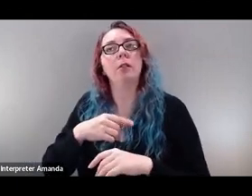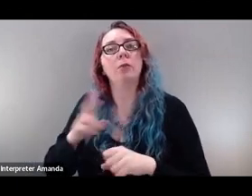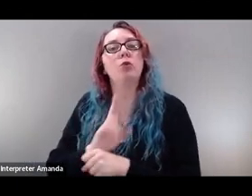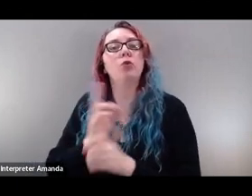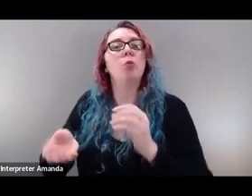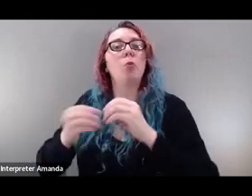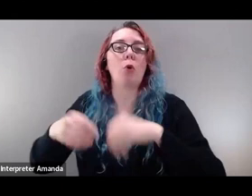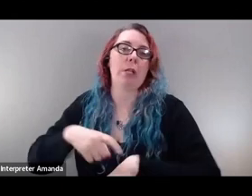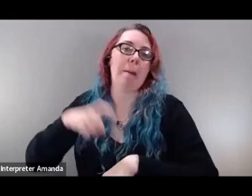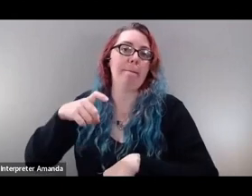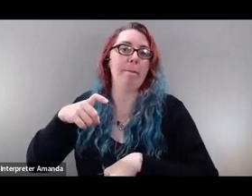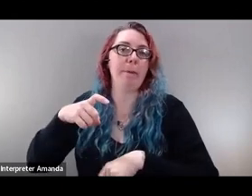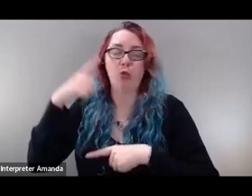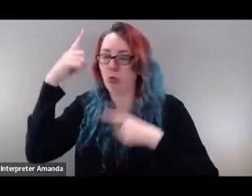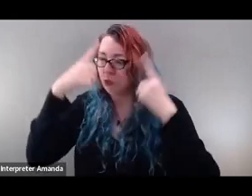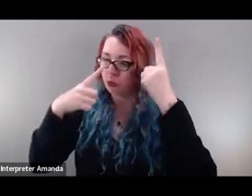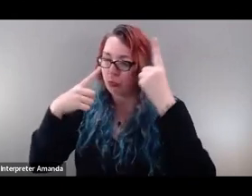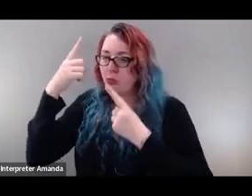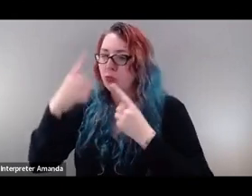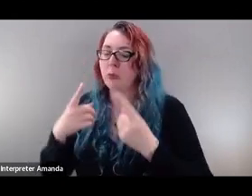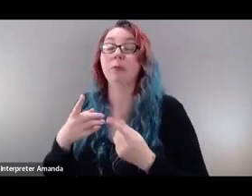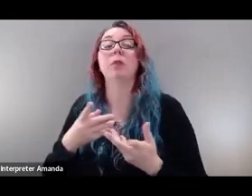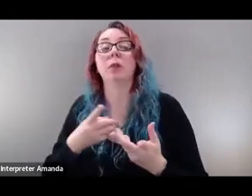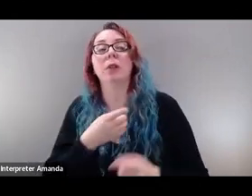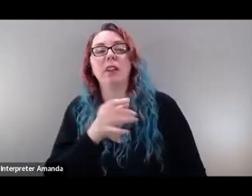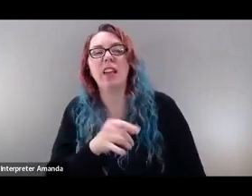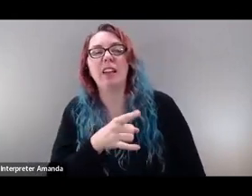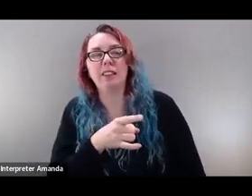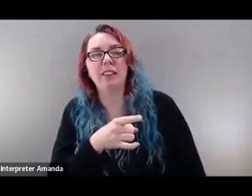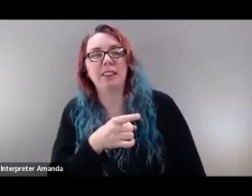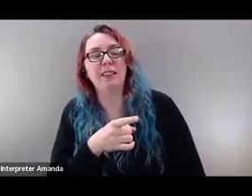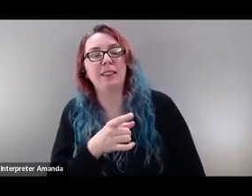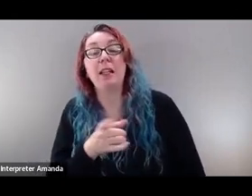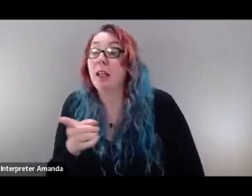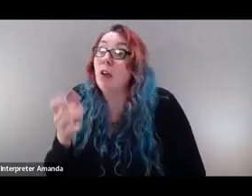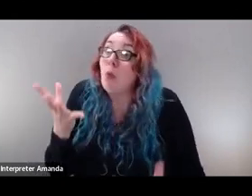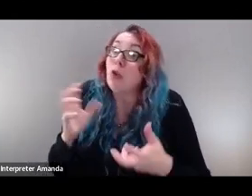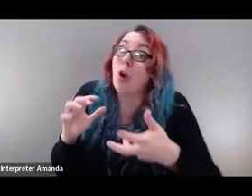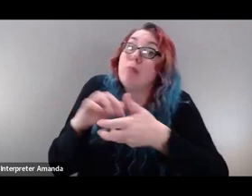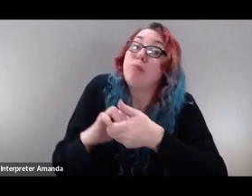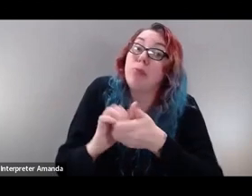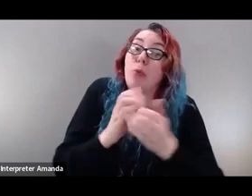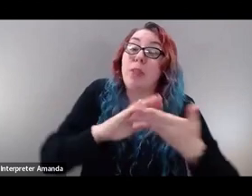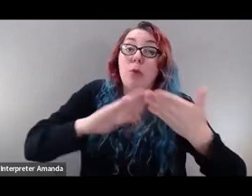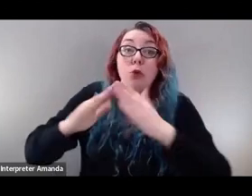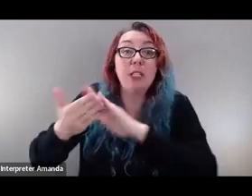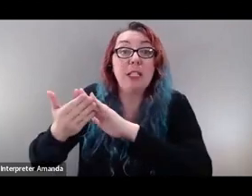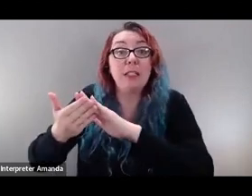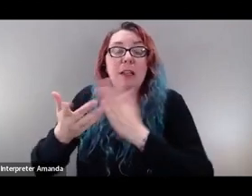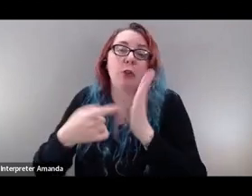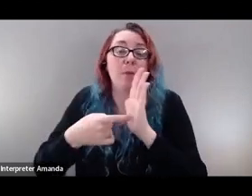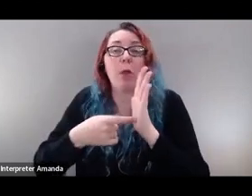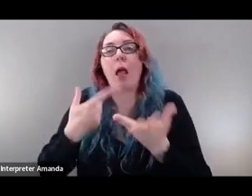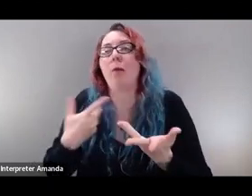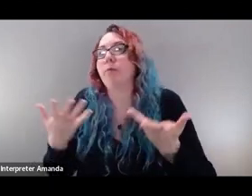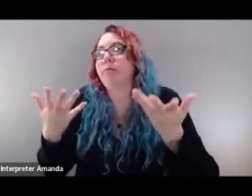want to really reach your communities, then your things are going to come up. Like, you're like, oh, I'm going to consult with like this group of like, you know, like, I'm